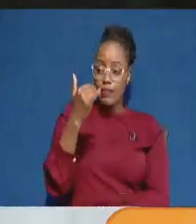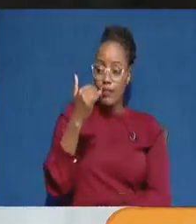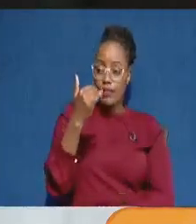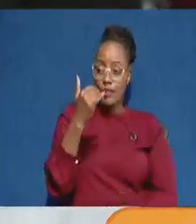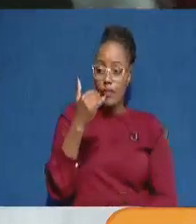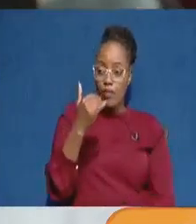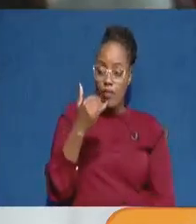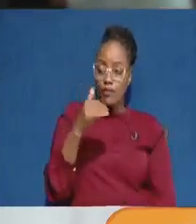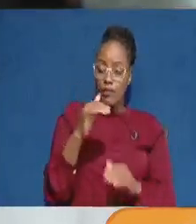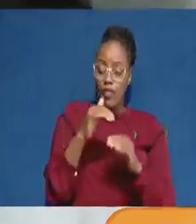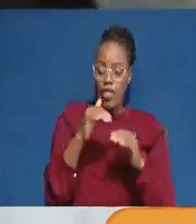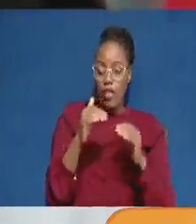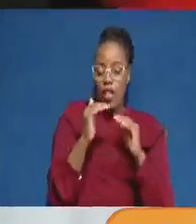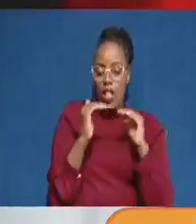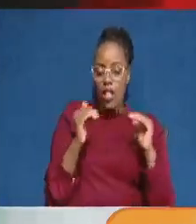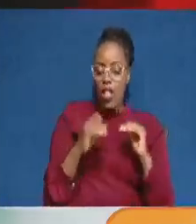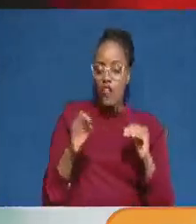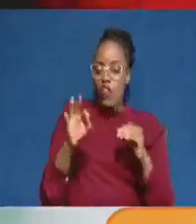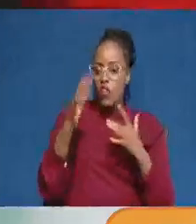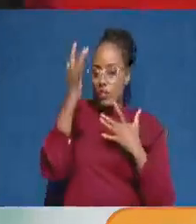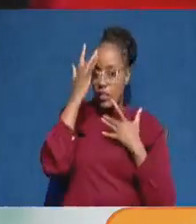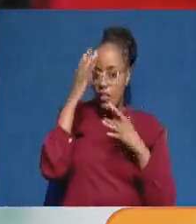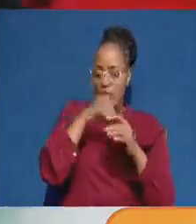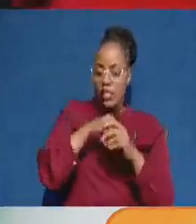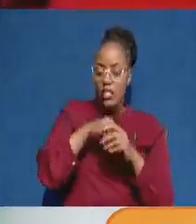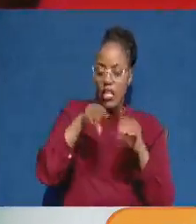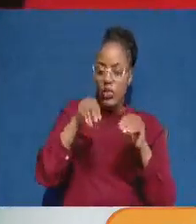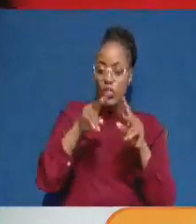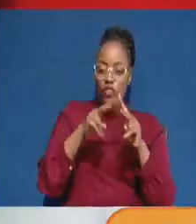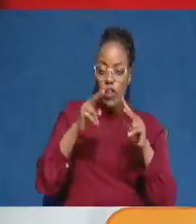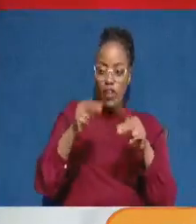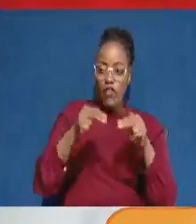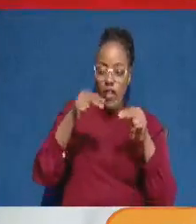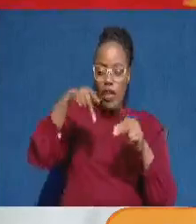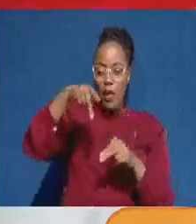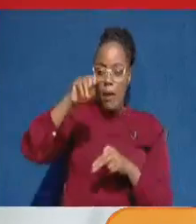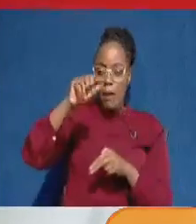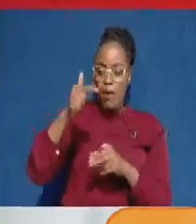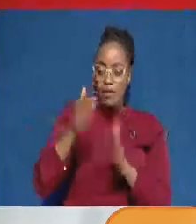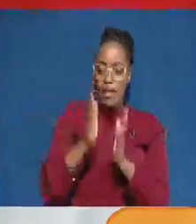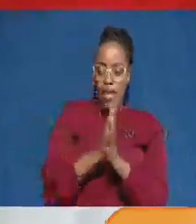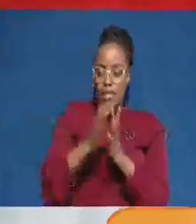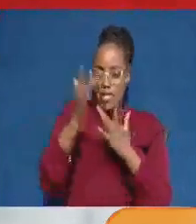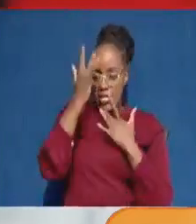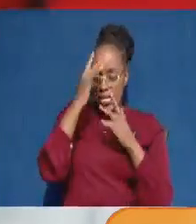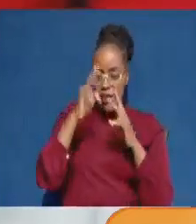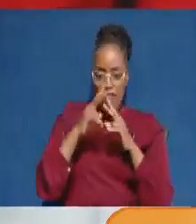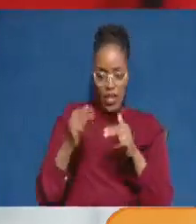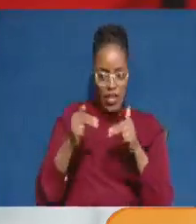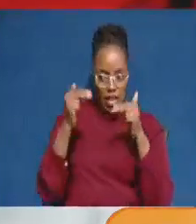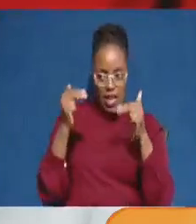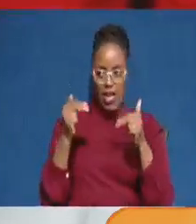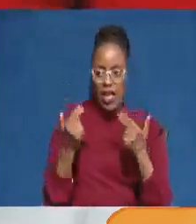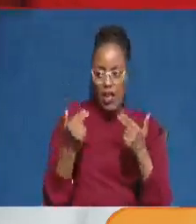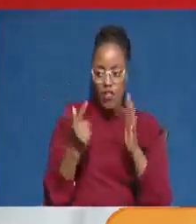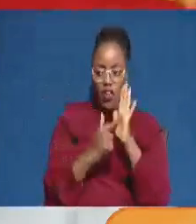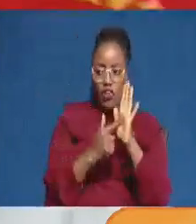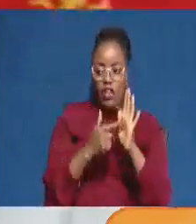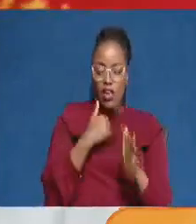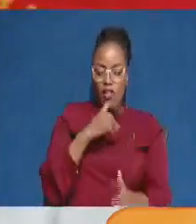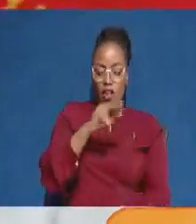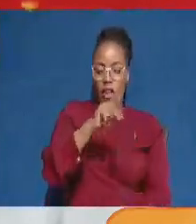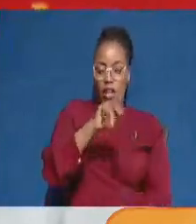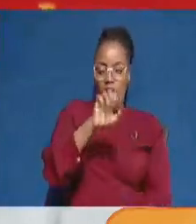the rate of diseases in soil is very high, pests and diseases. For instance, we have